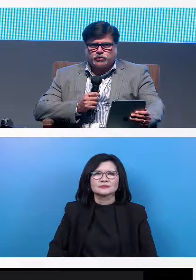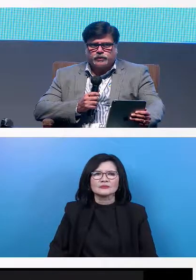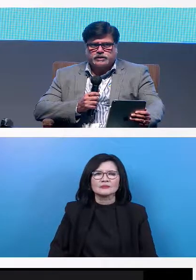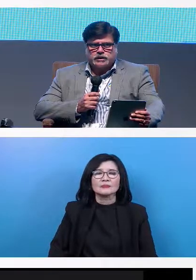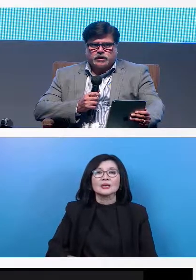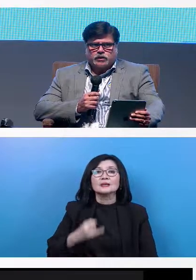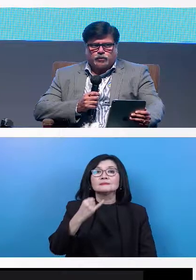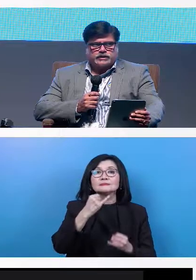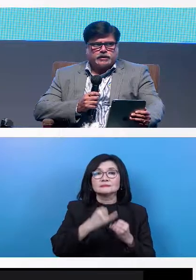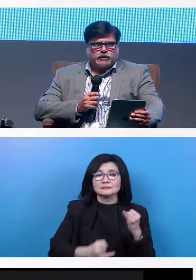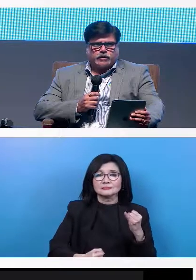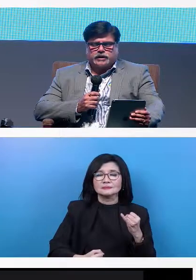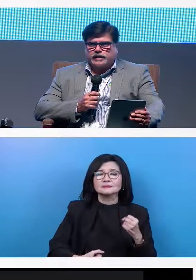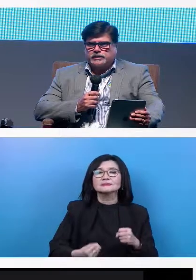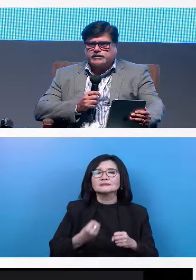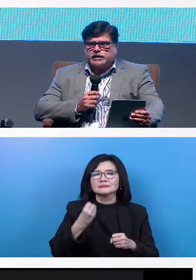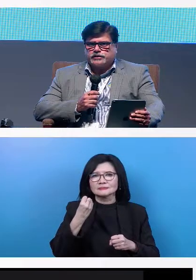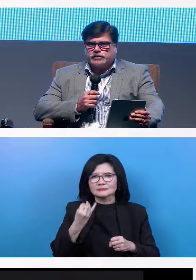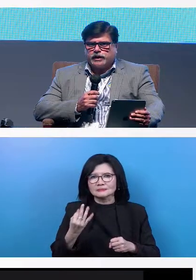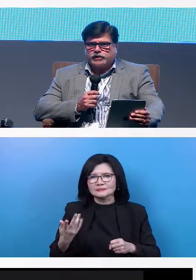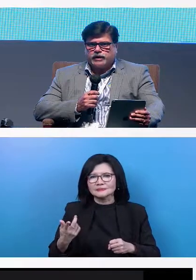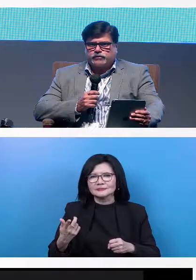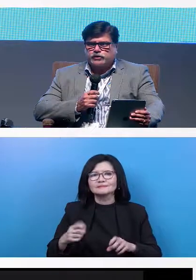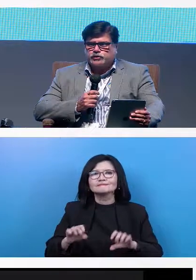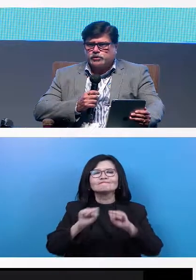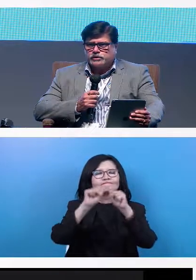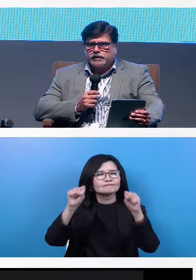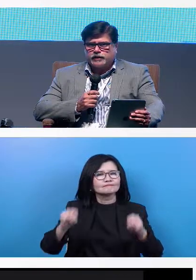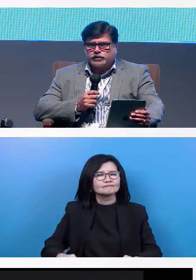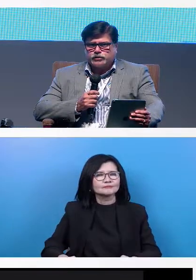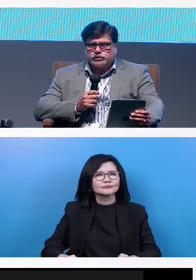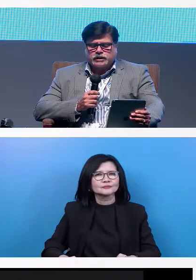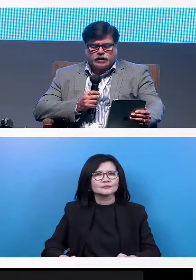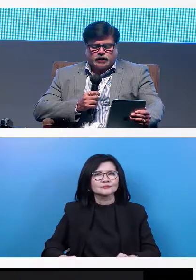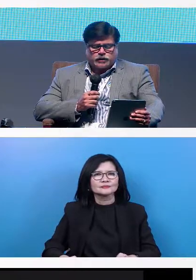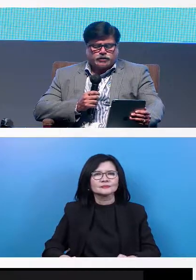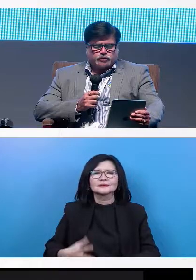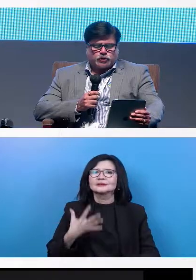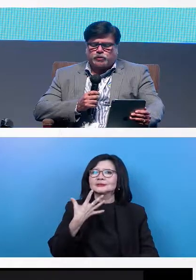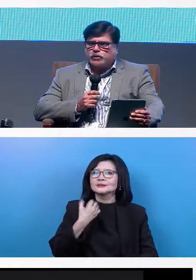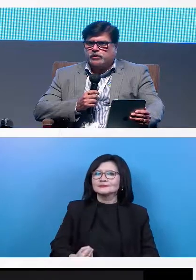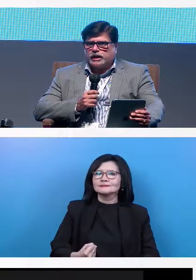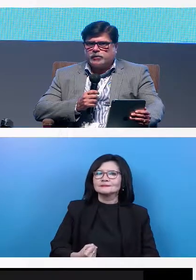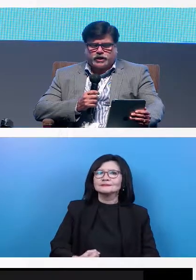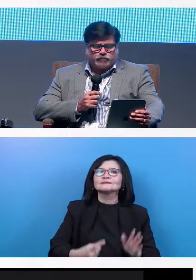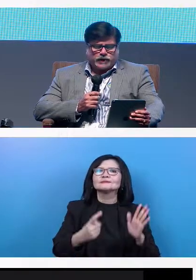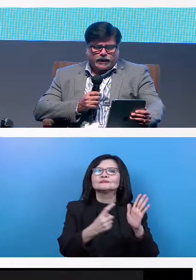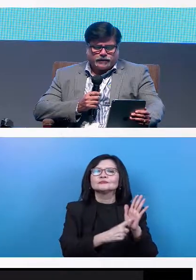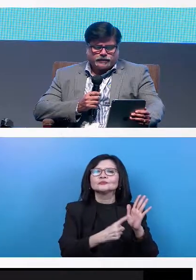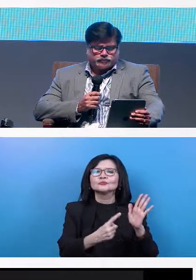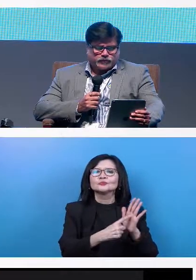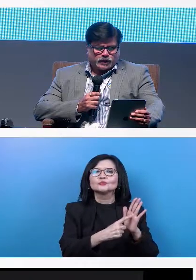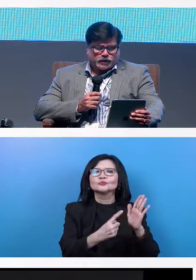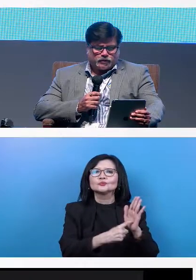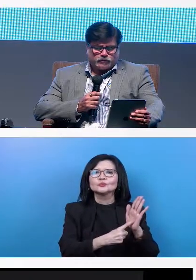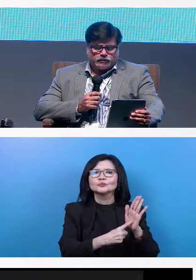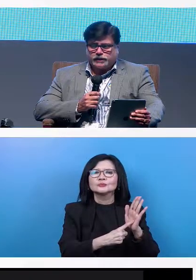to improve is, obviously, we got the legislation, regulatory tools that we can use, but it's more about collaborative